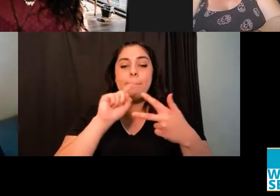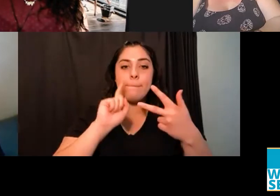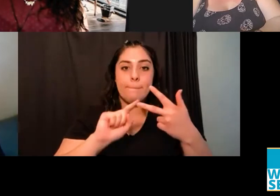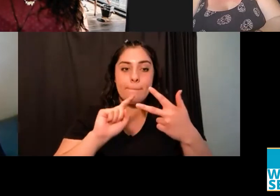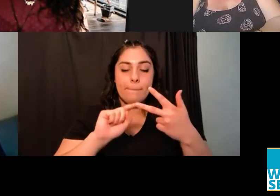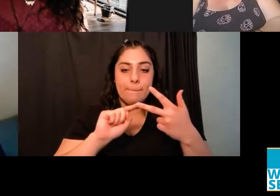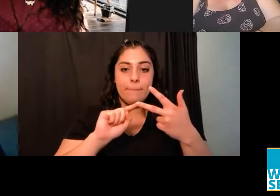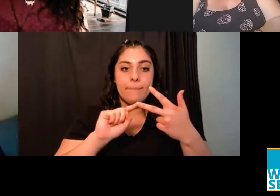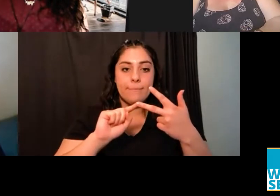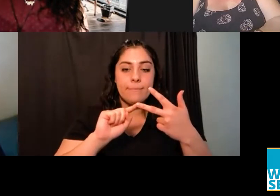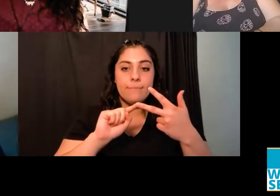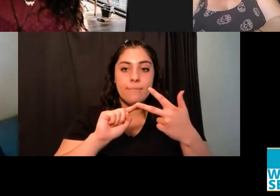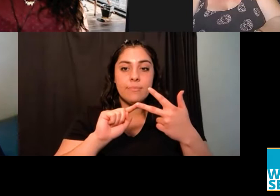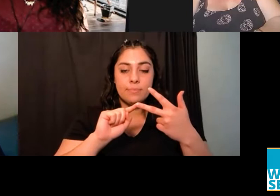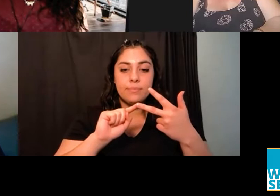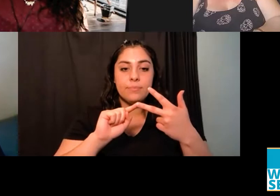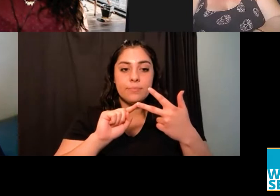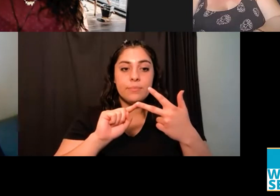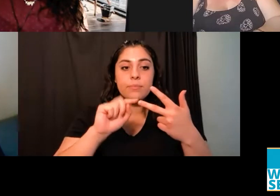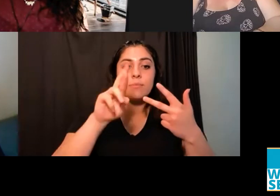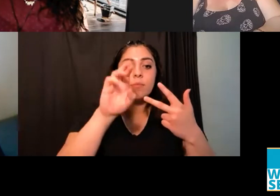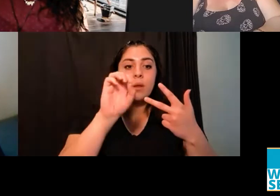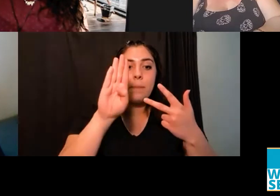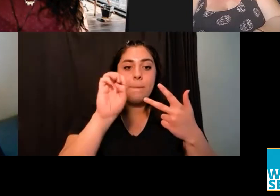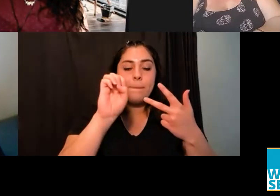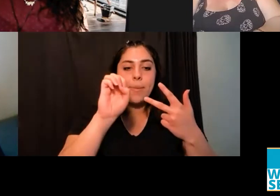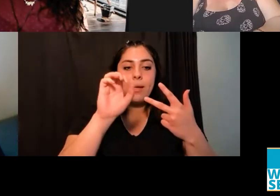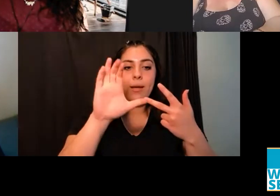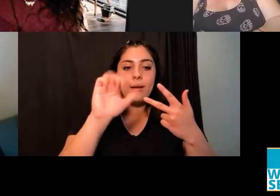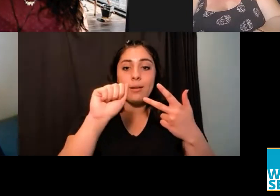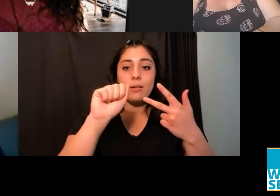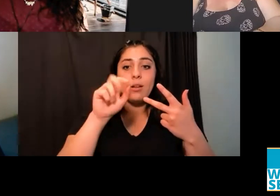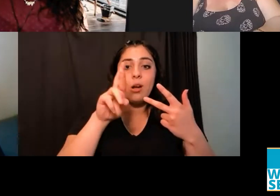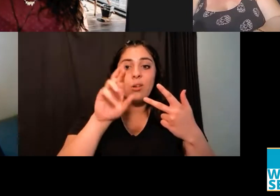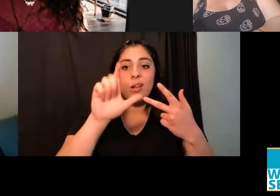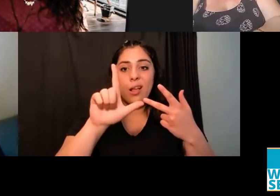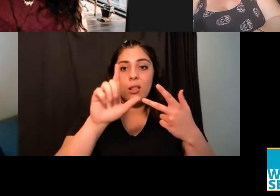KGLOPEZ.com. And then you can find Rebeca at